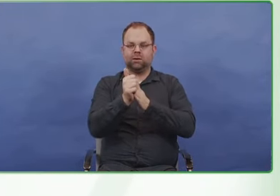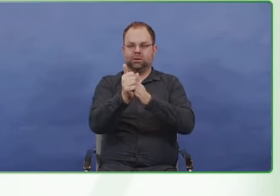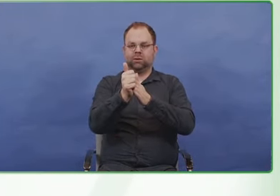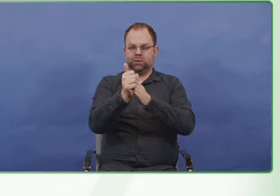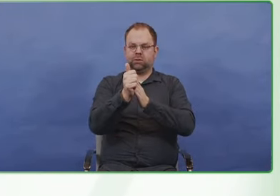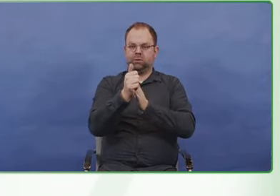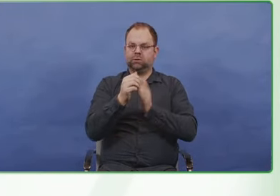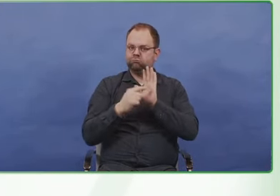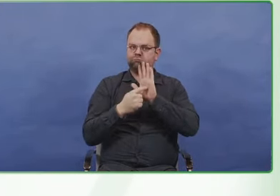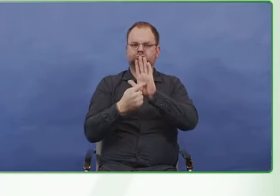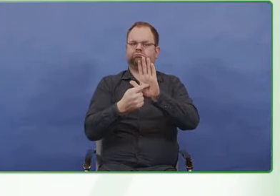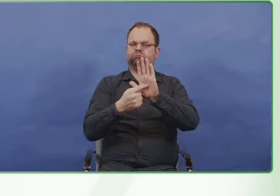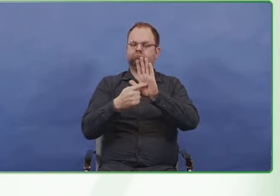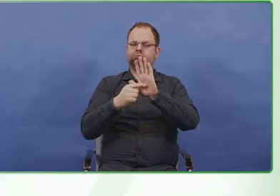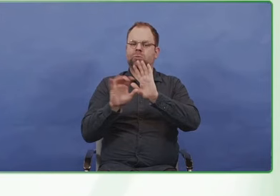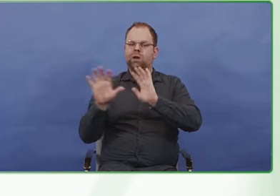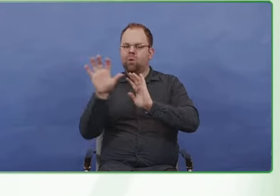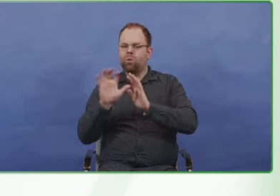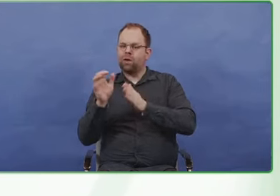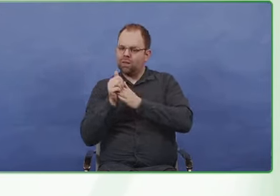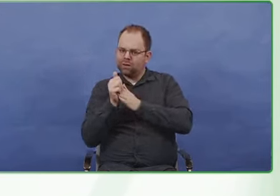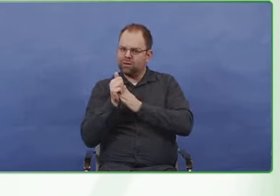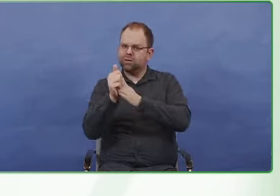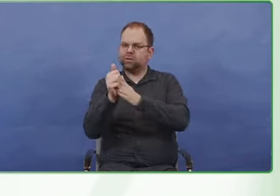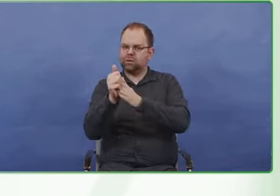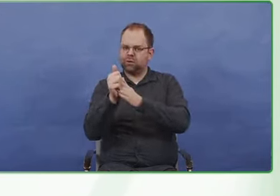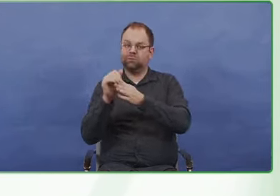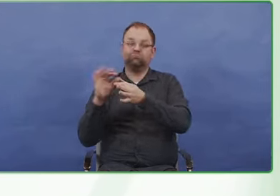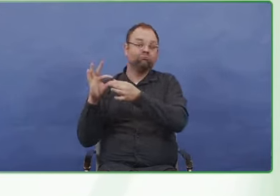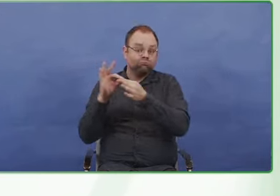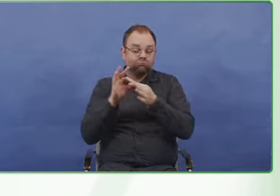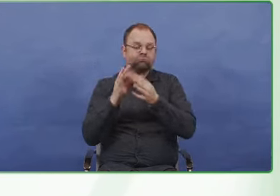Can you make the change of the slide, please, for others viewers?